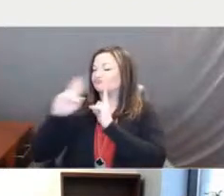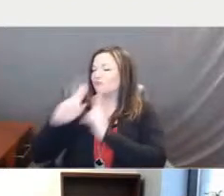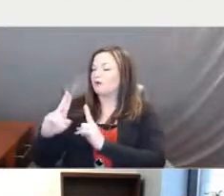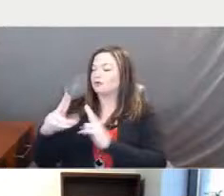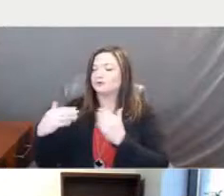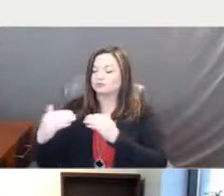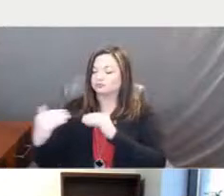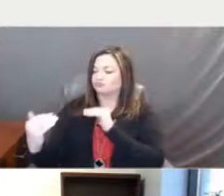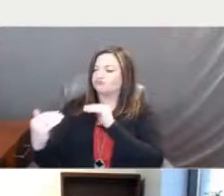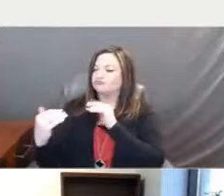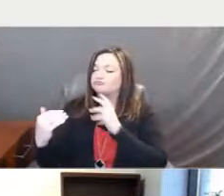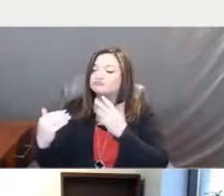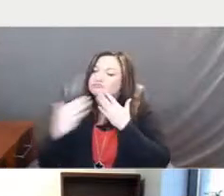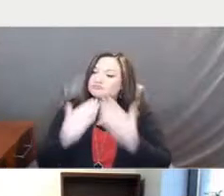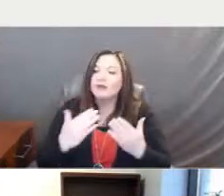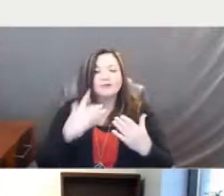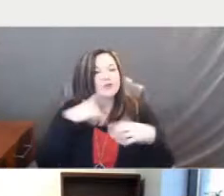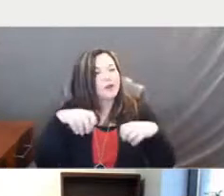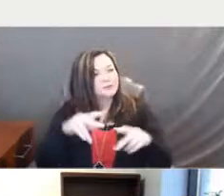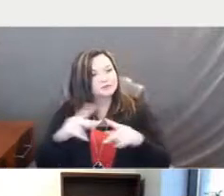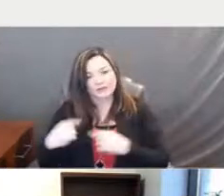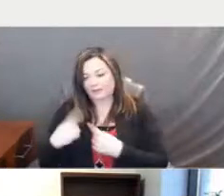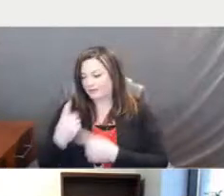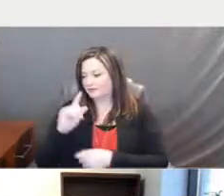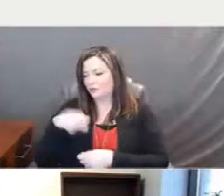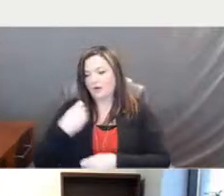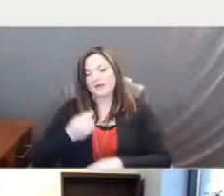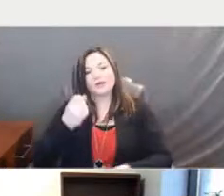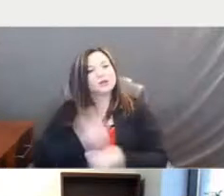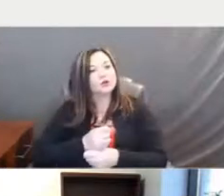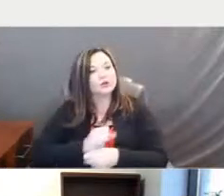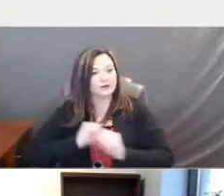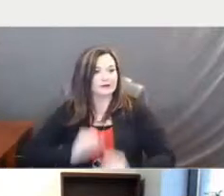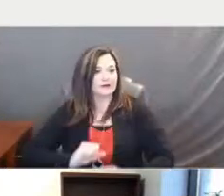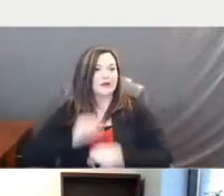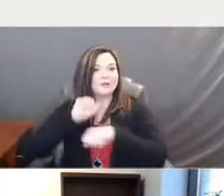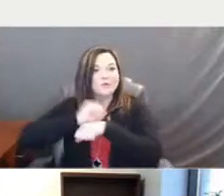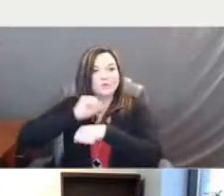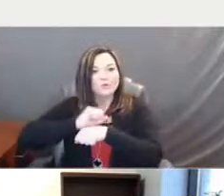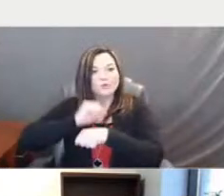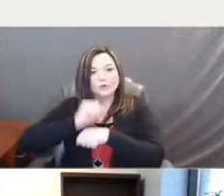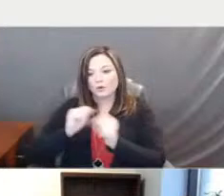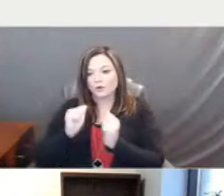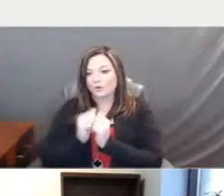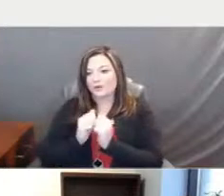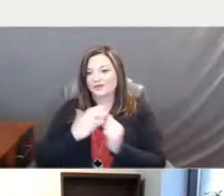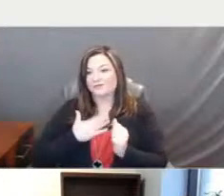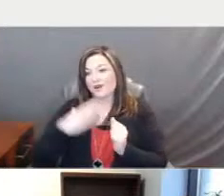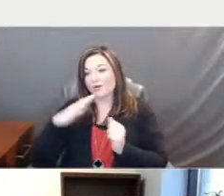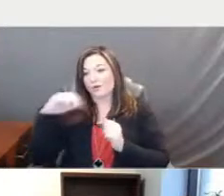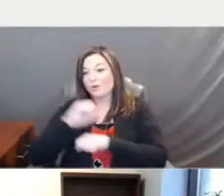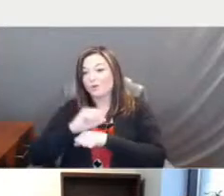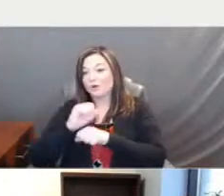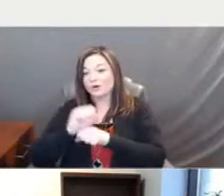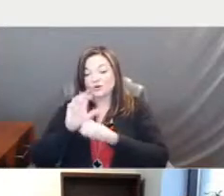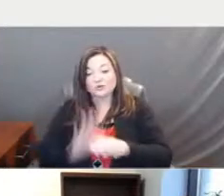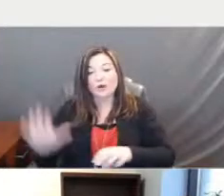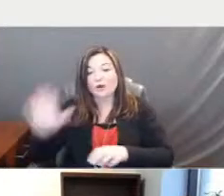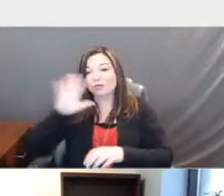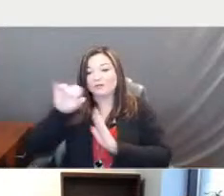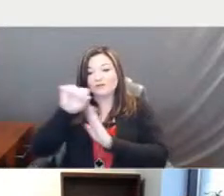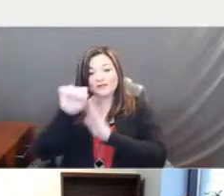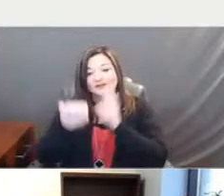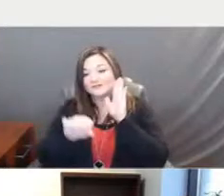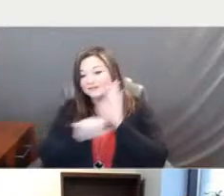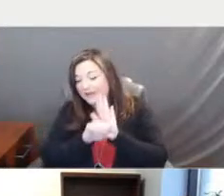been thankful for the opportunity this past year to work with our colleagues across the state to